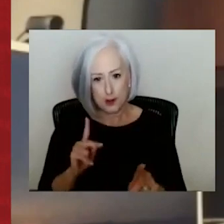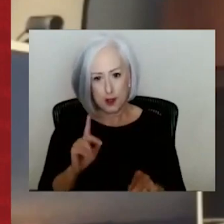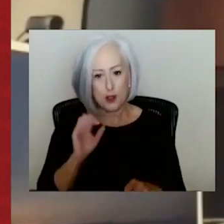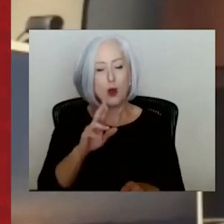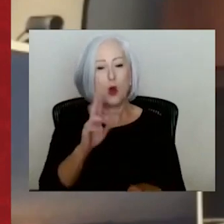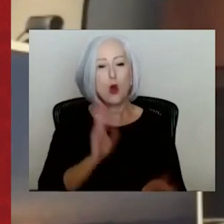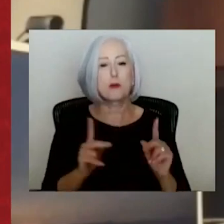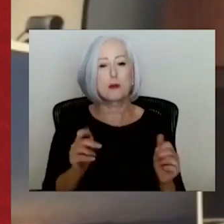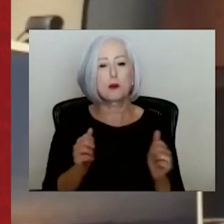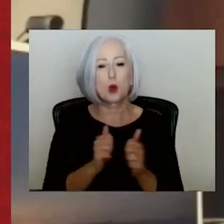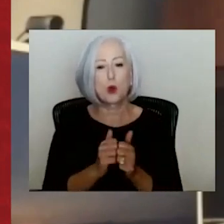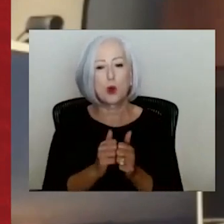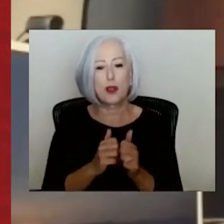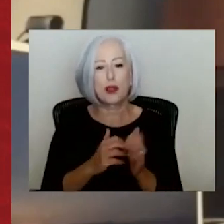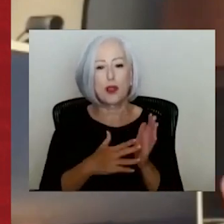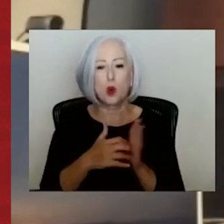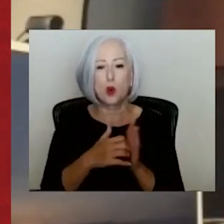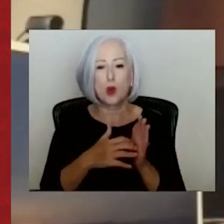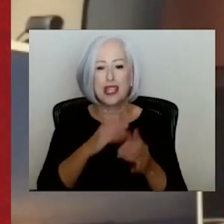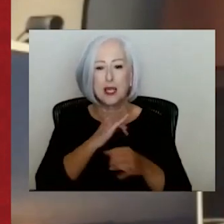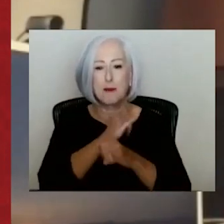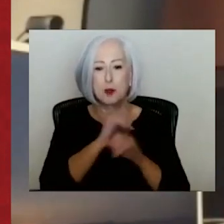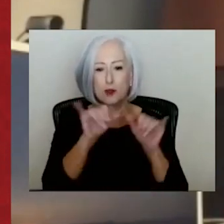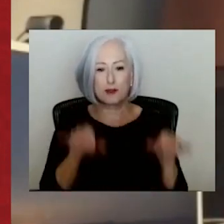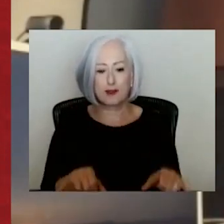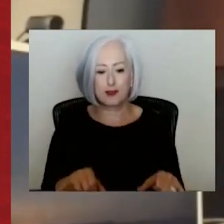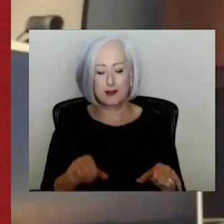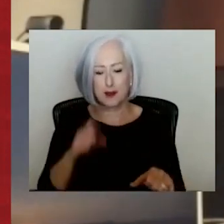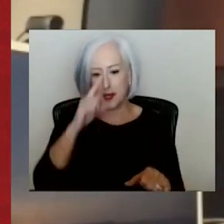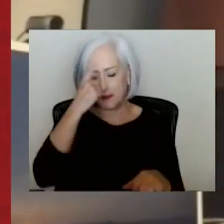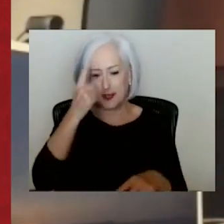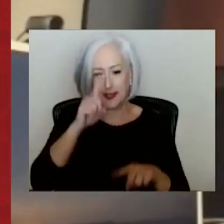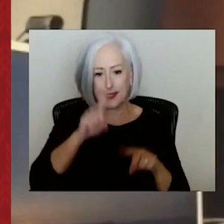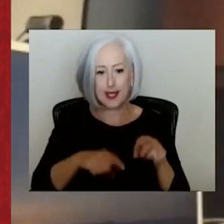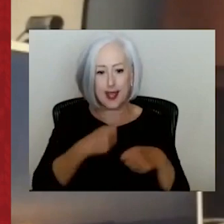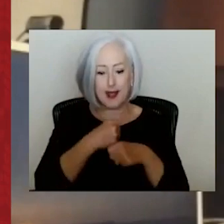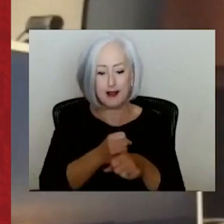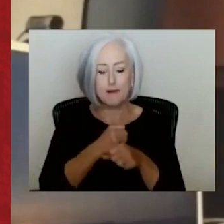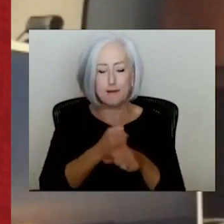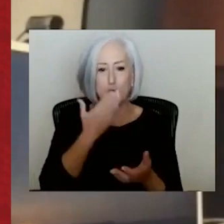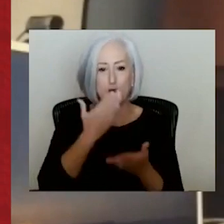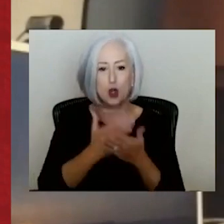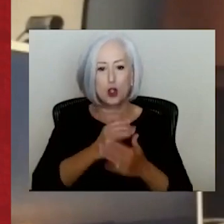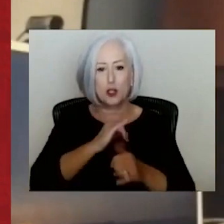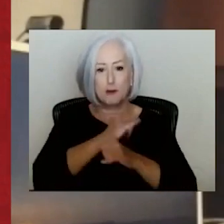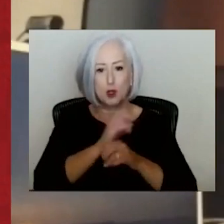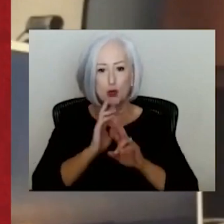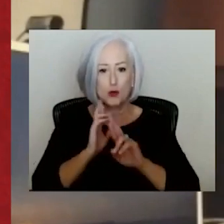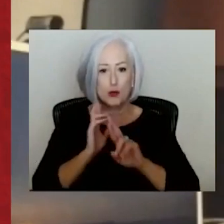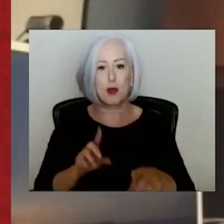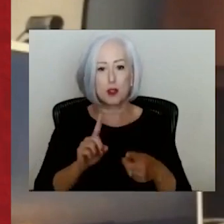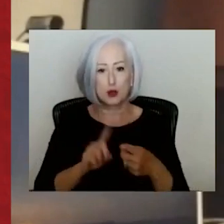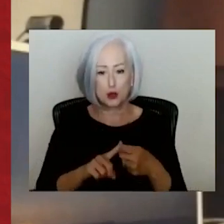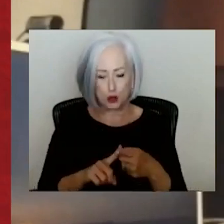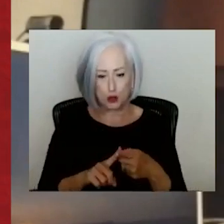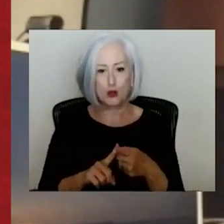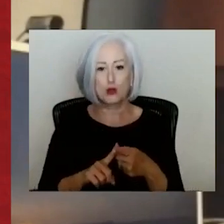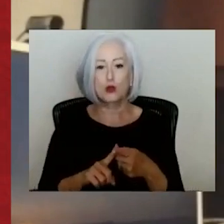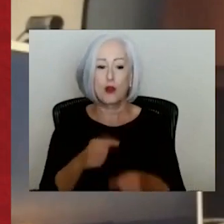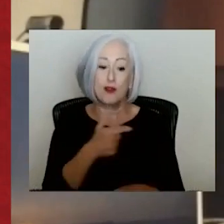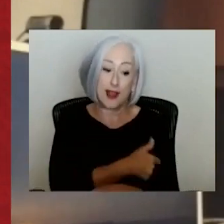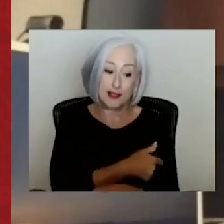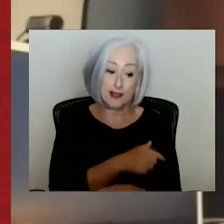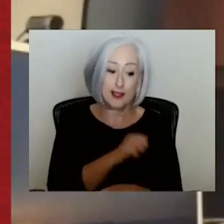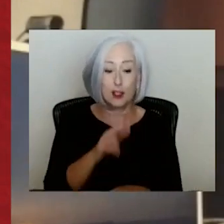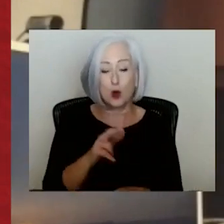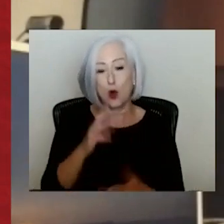have a poor immune system because they cannot really build good immune response to vaccines or prior infections. So those are the people who really